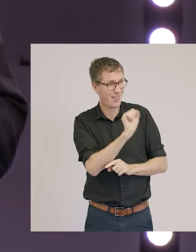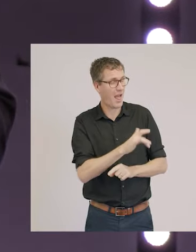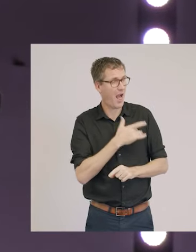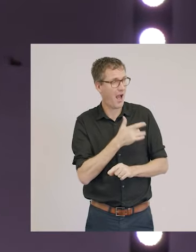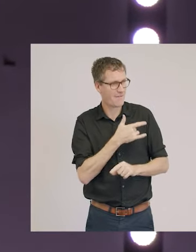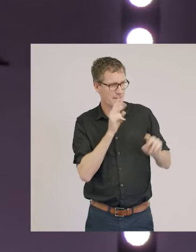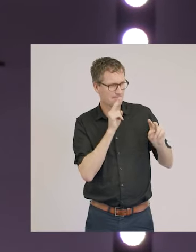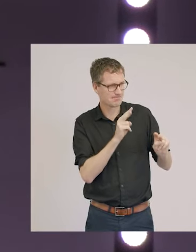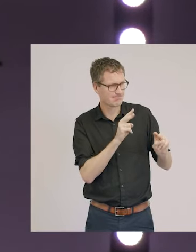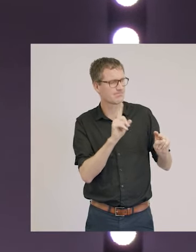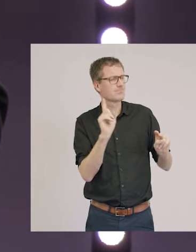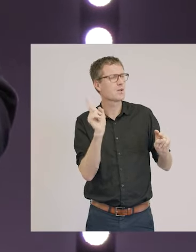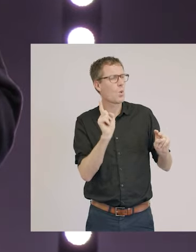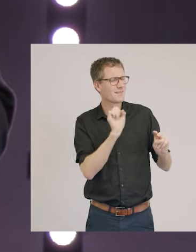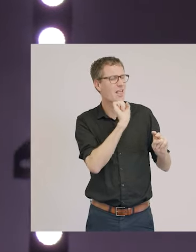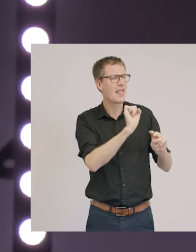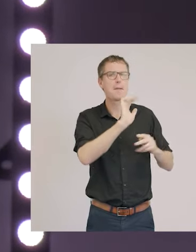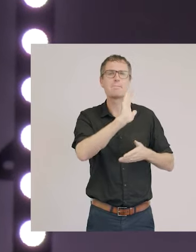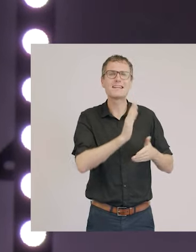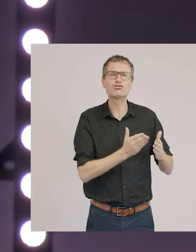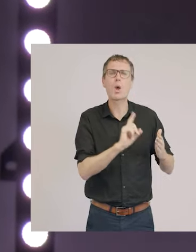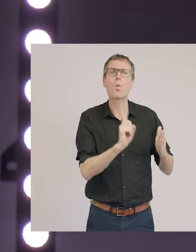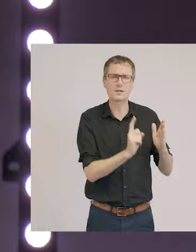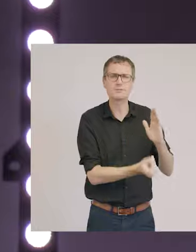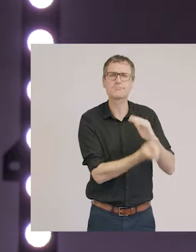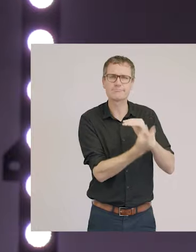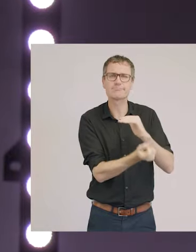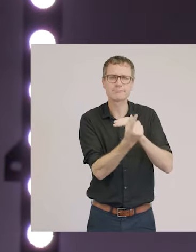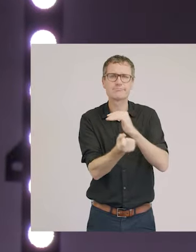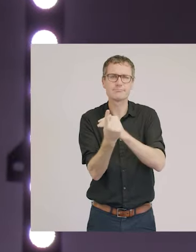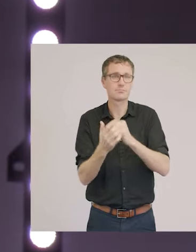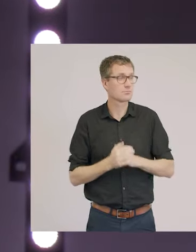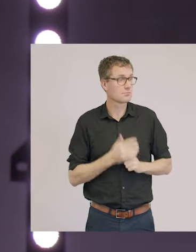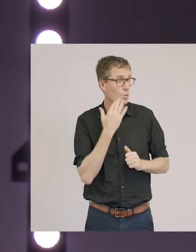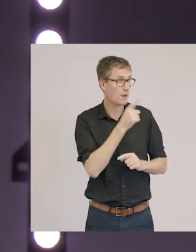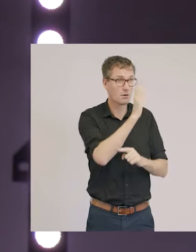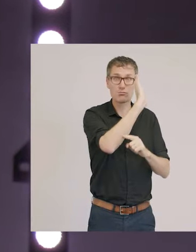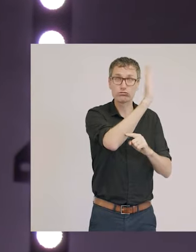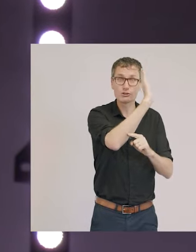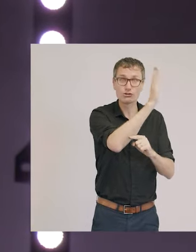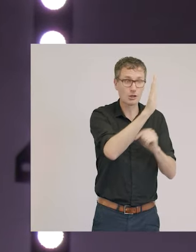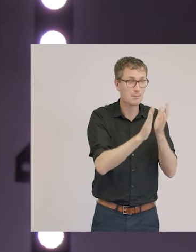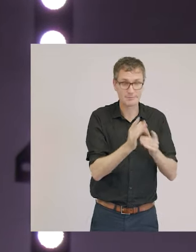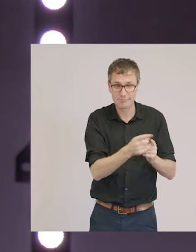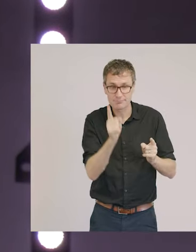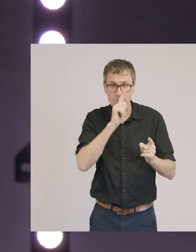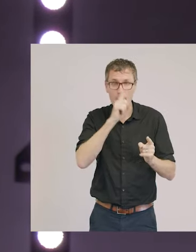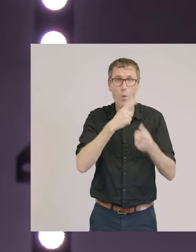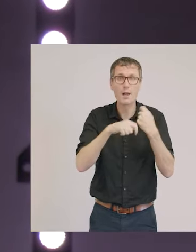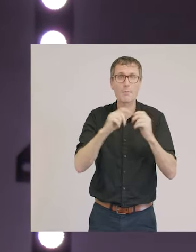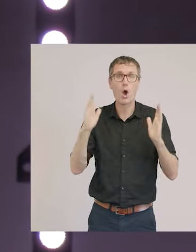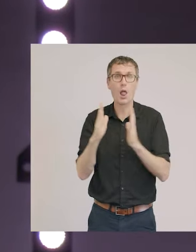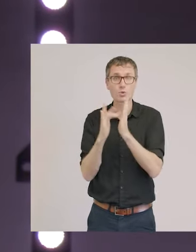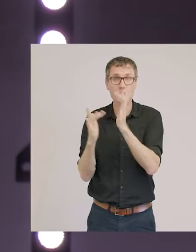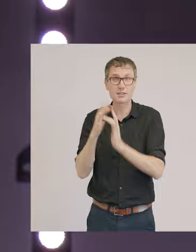is he's saying you've got to look at the person's life, but you've got to see what is produced from their ministry. When they preach things, does